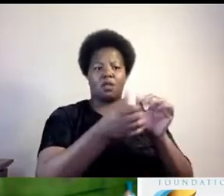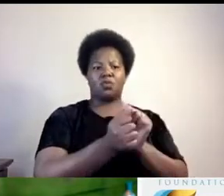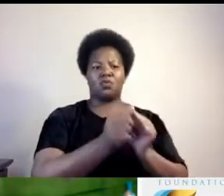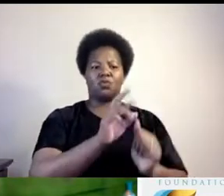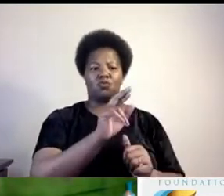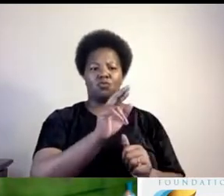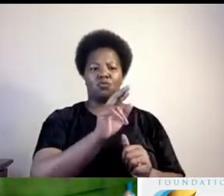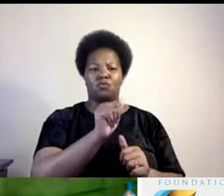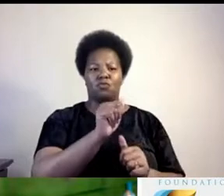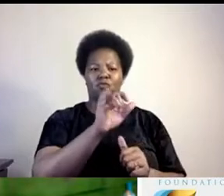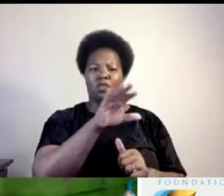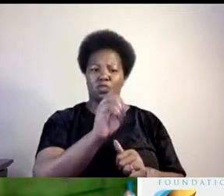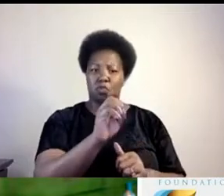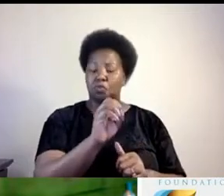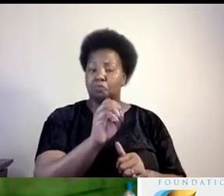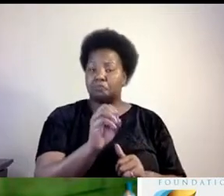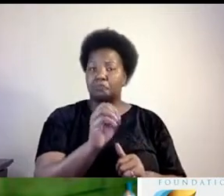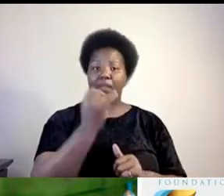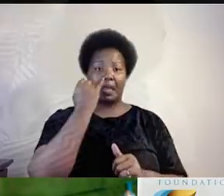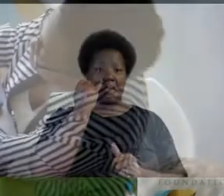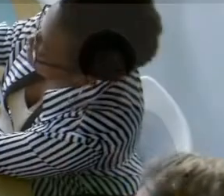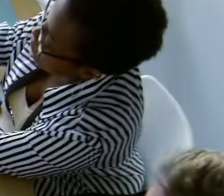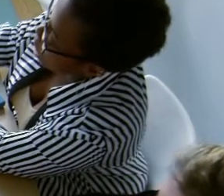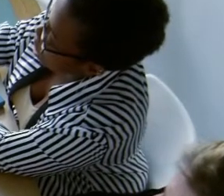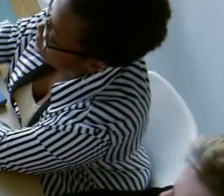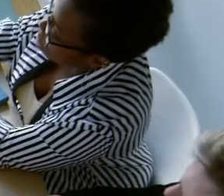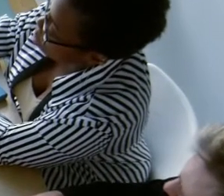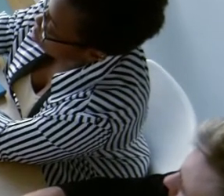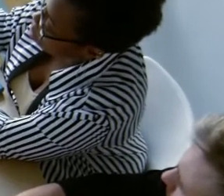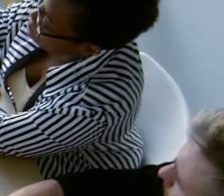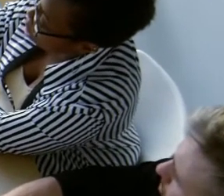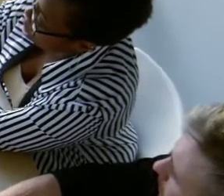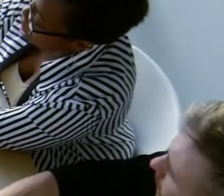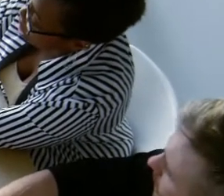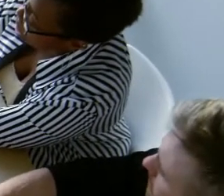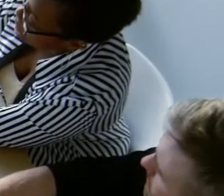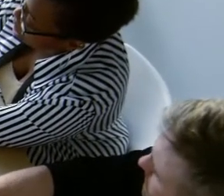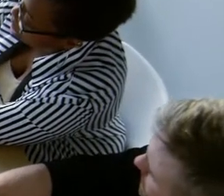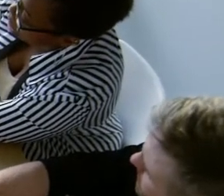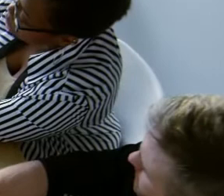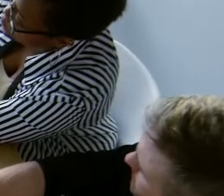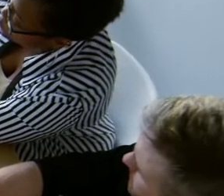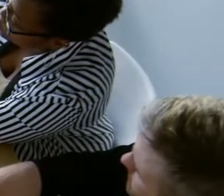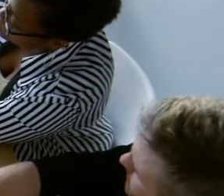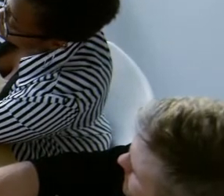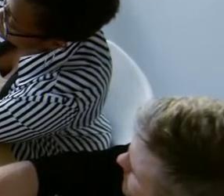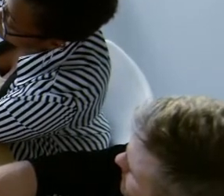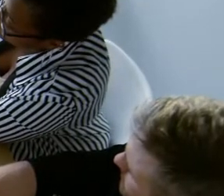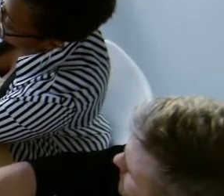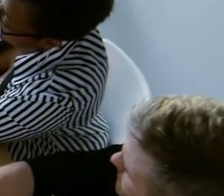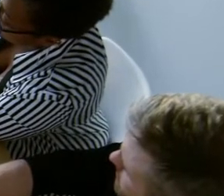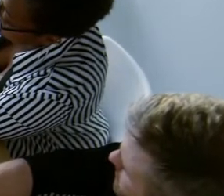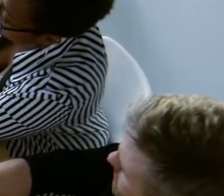meets who they are as an individual. And there are college students who actually want to still be with other